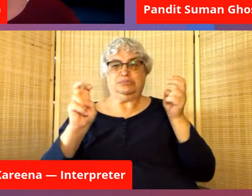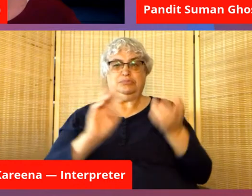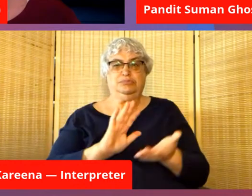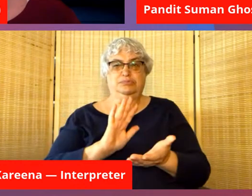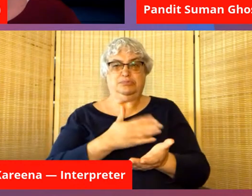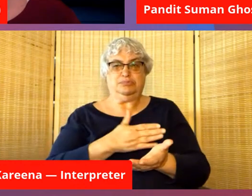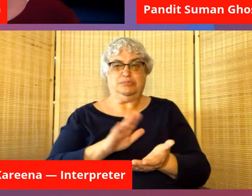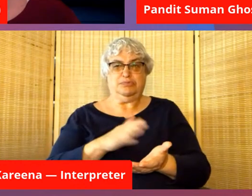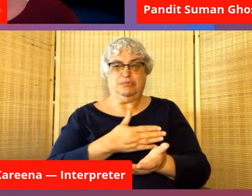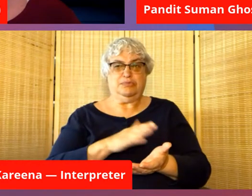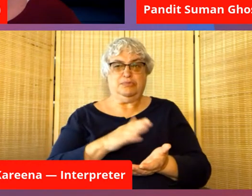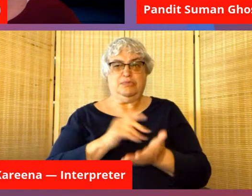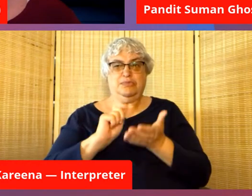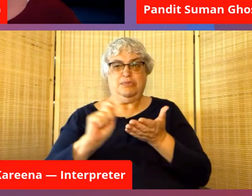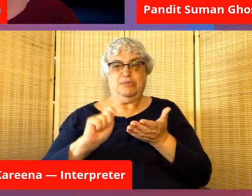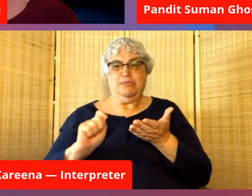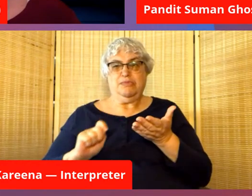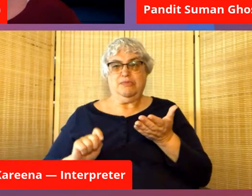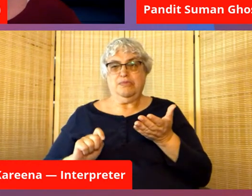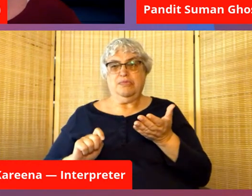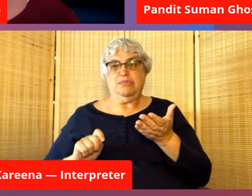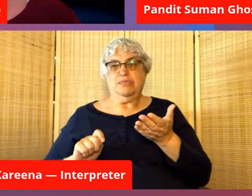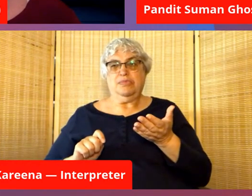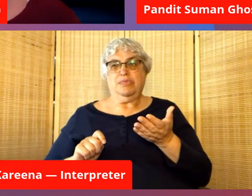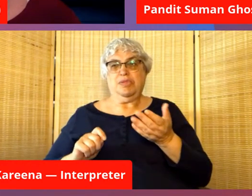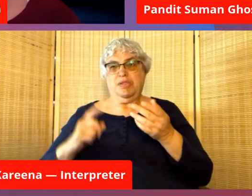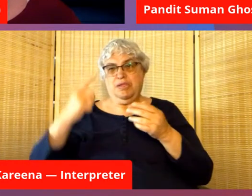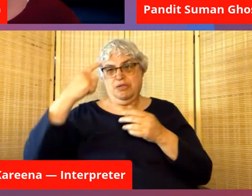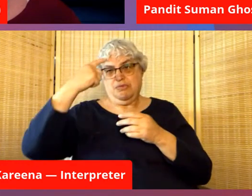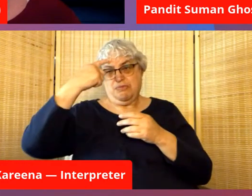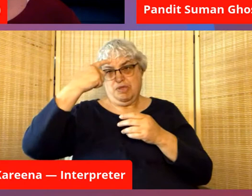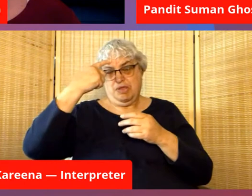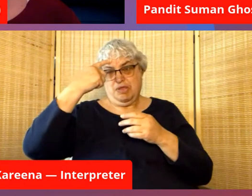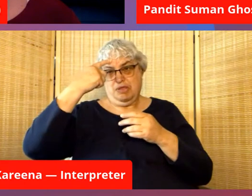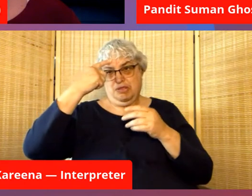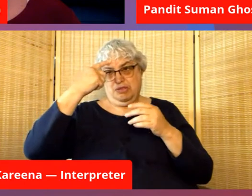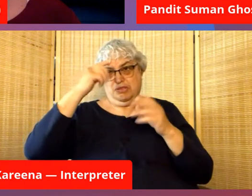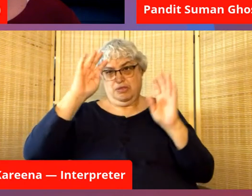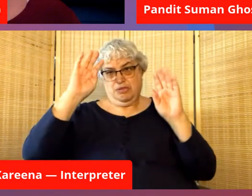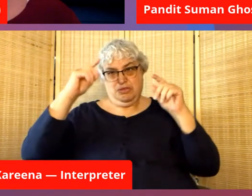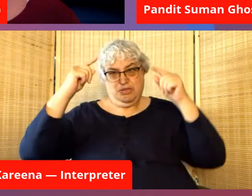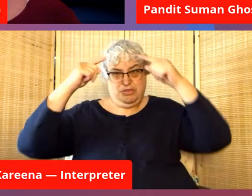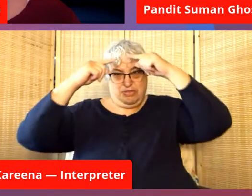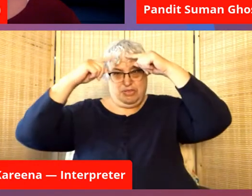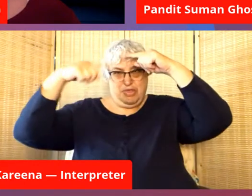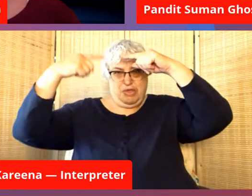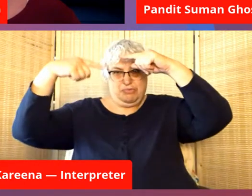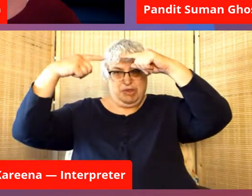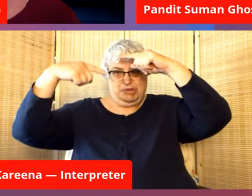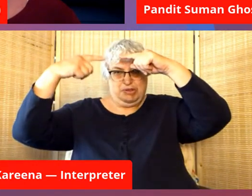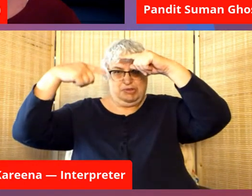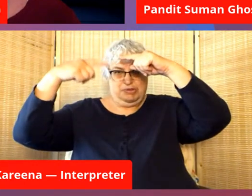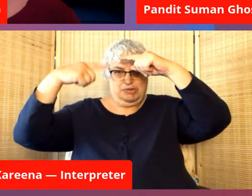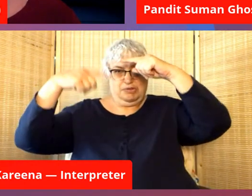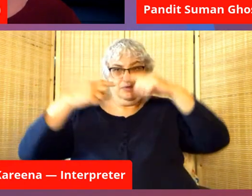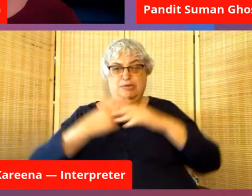composition is about mind, the thought process. So